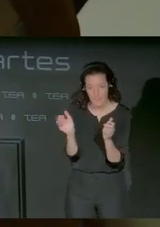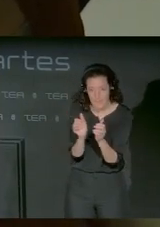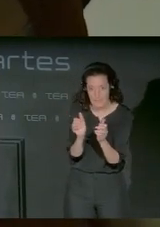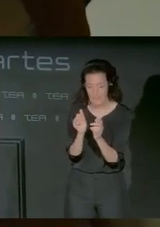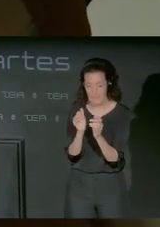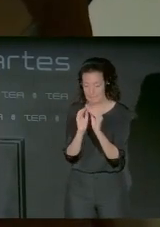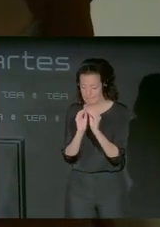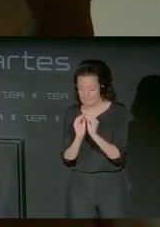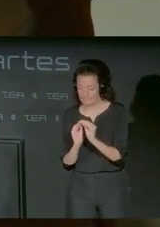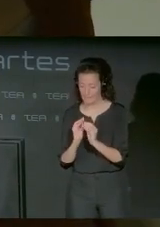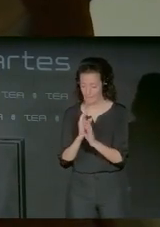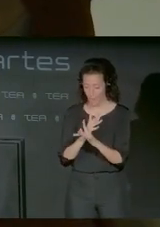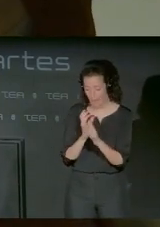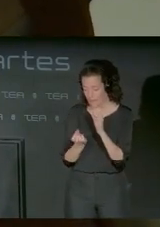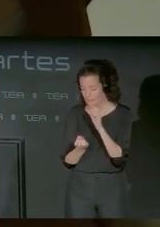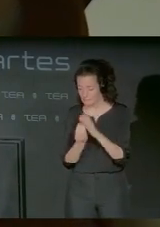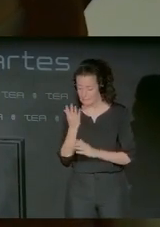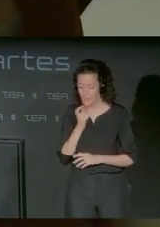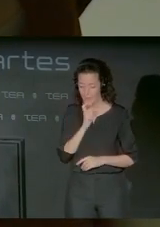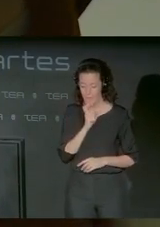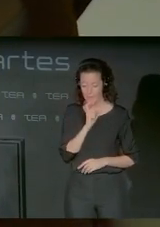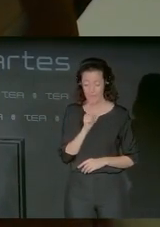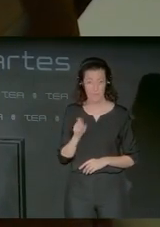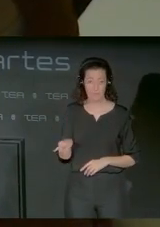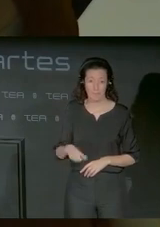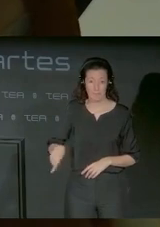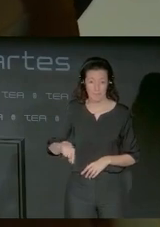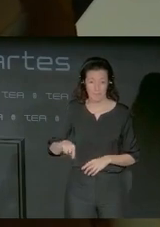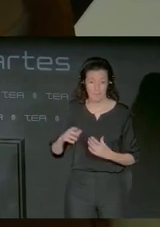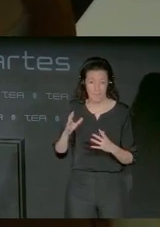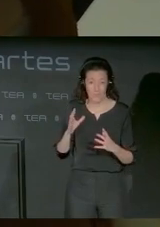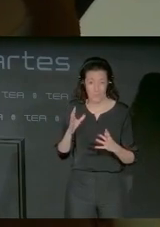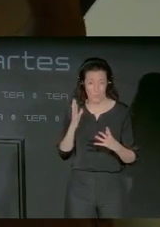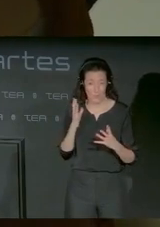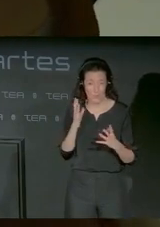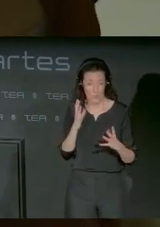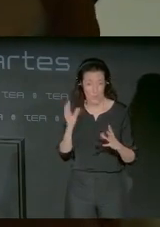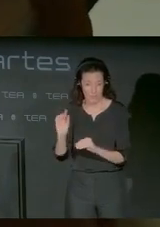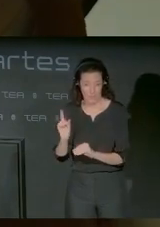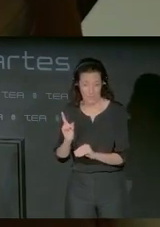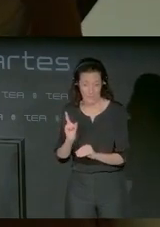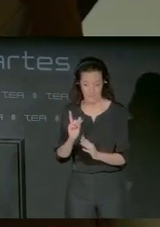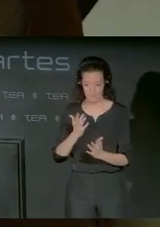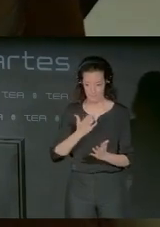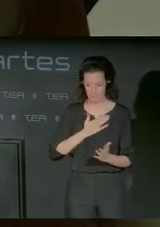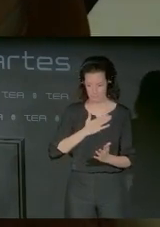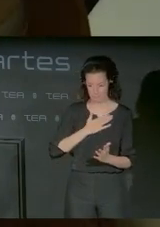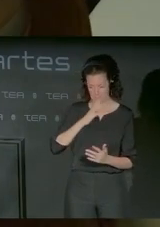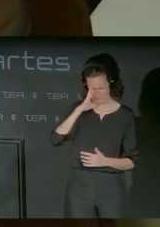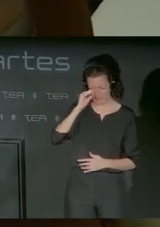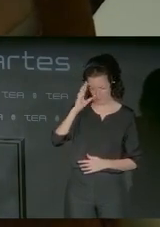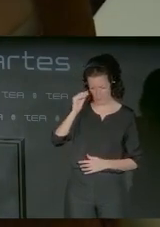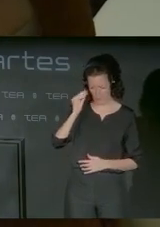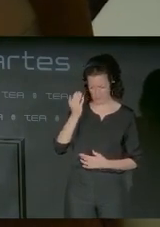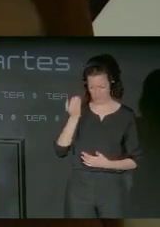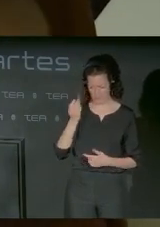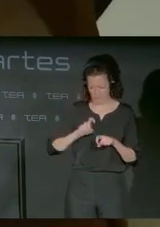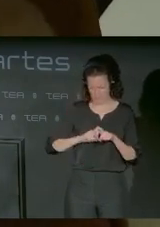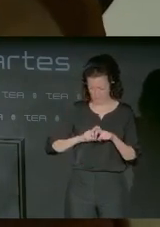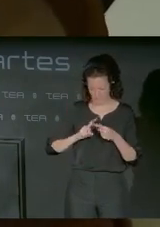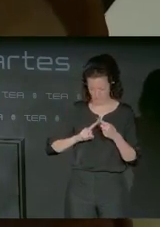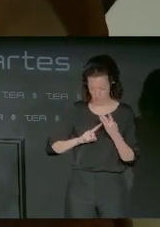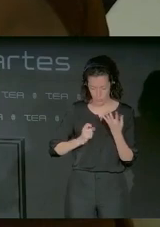have some maybe education or raise awareness or hold the IP rights that they can have and also how they